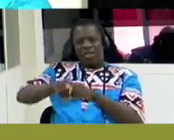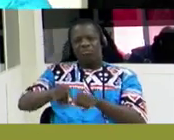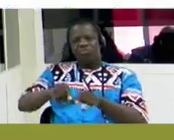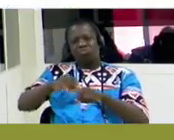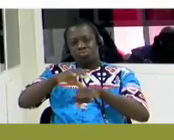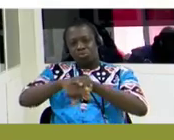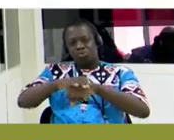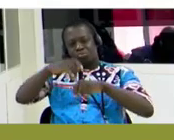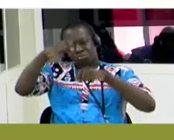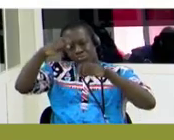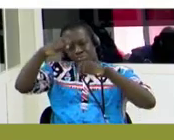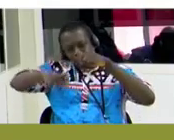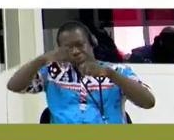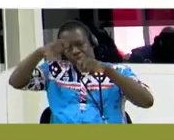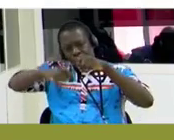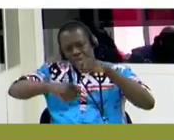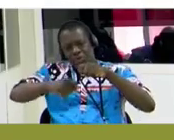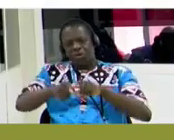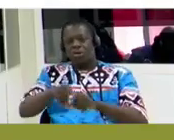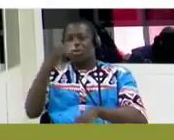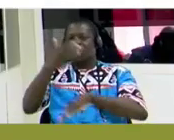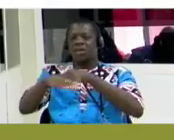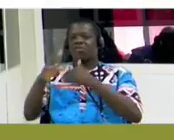never see that in my life, even.